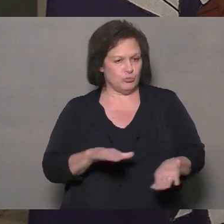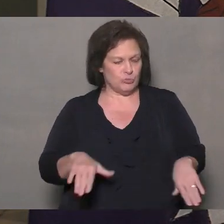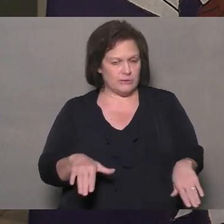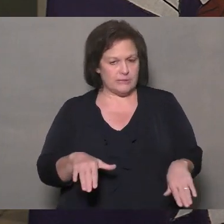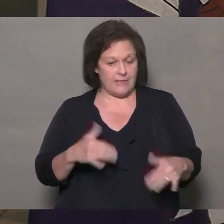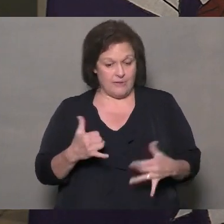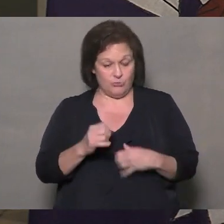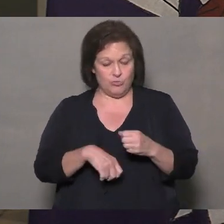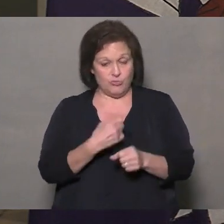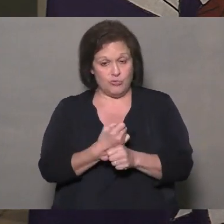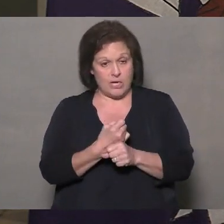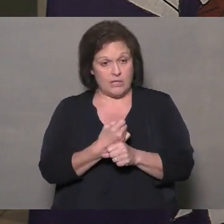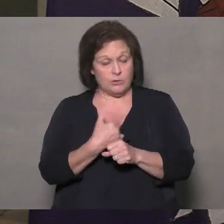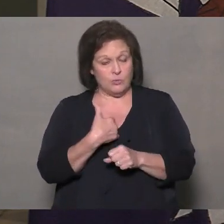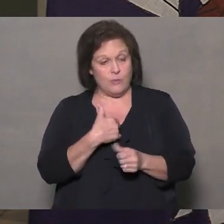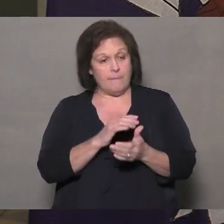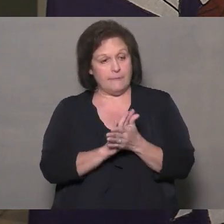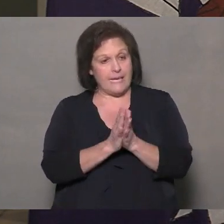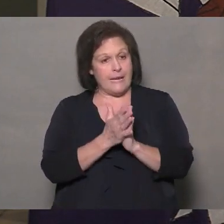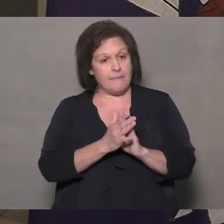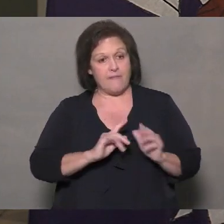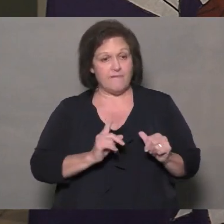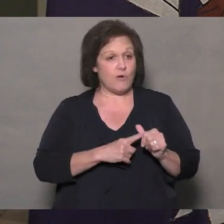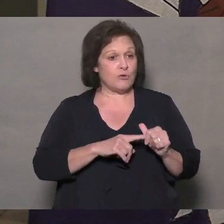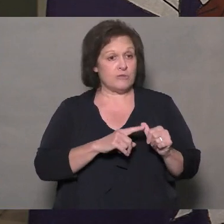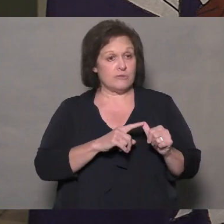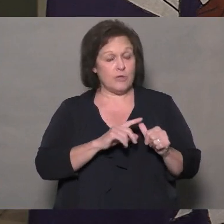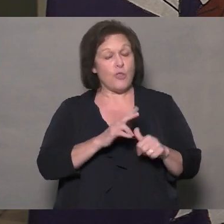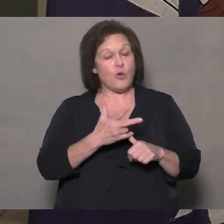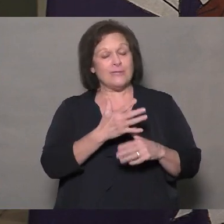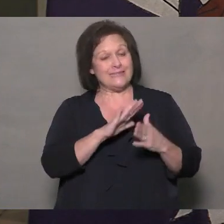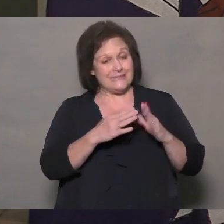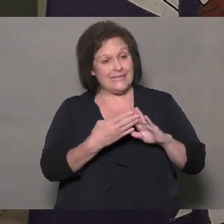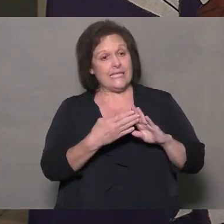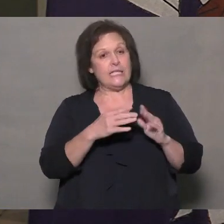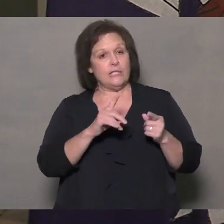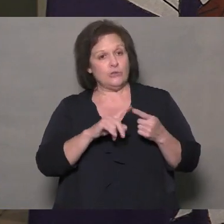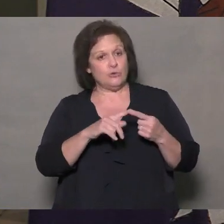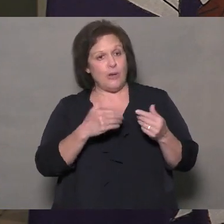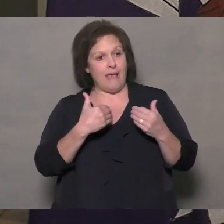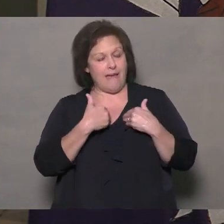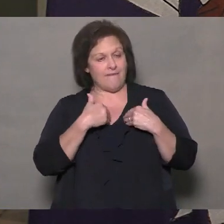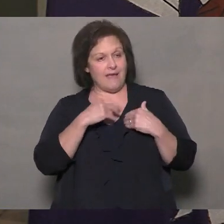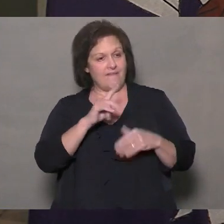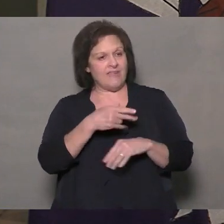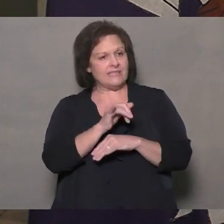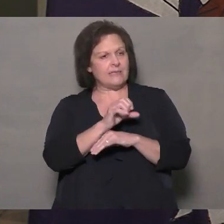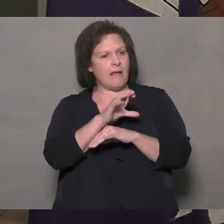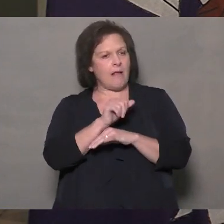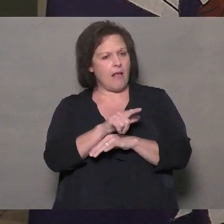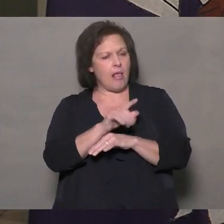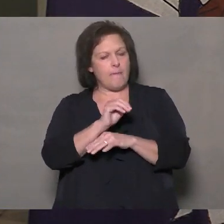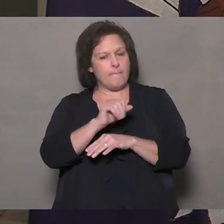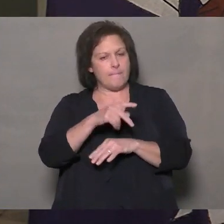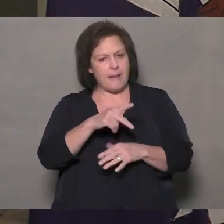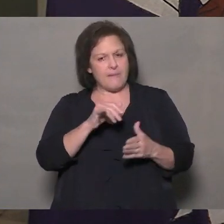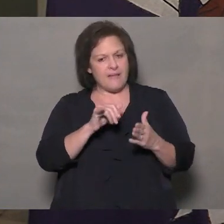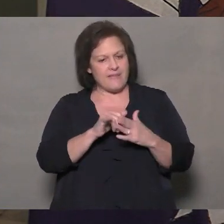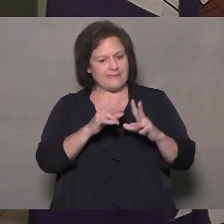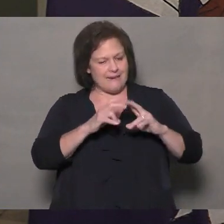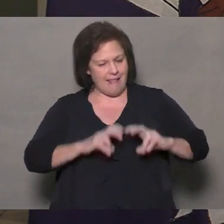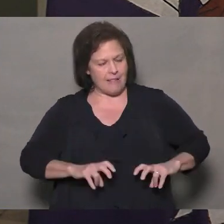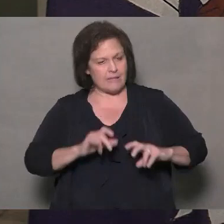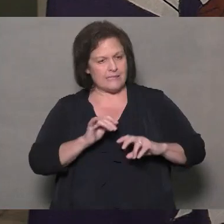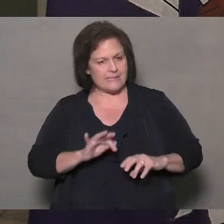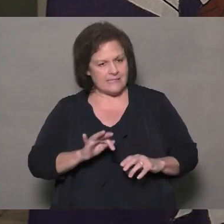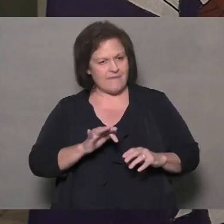This year, we became the 3rd city in the country to create a fiscal map. It provides an analysis of